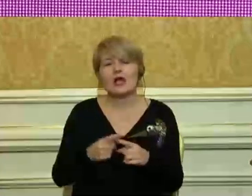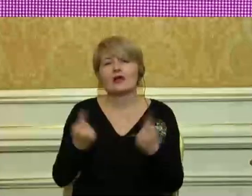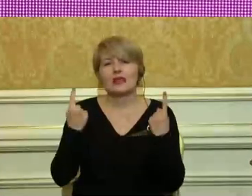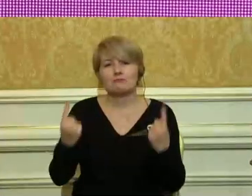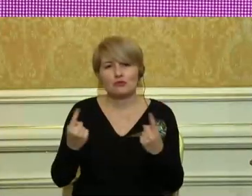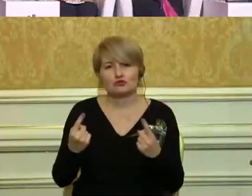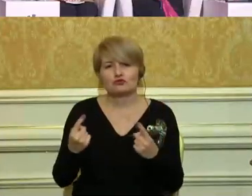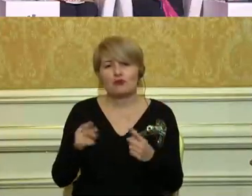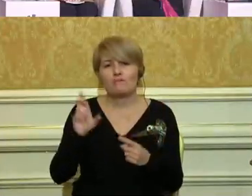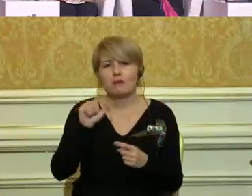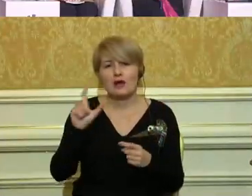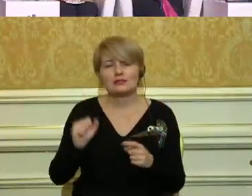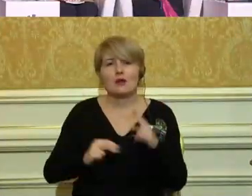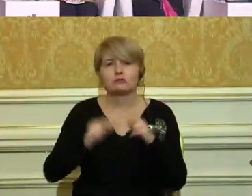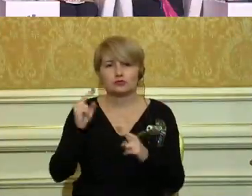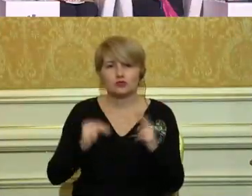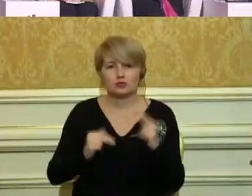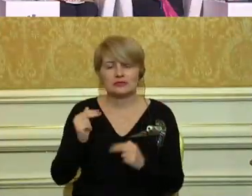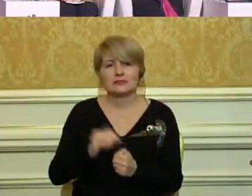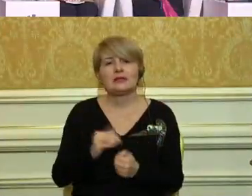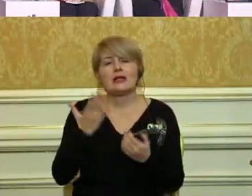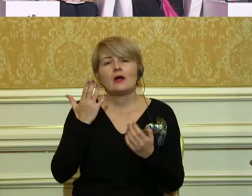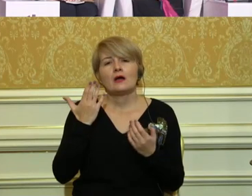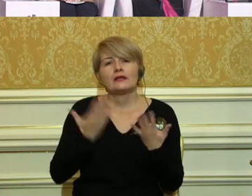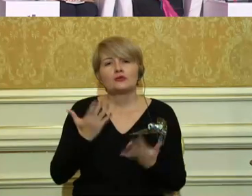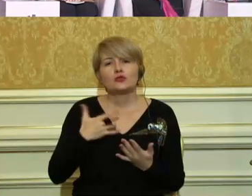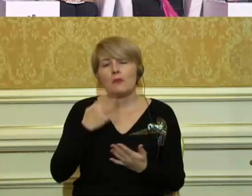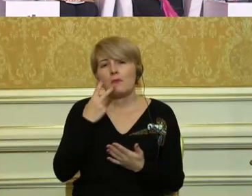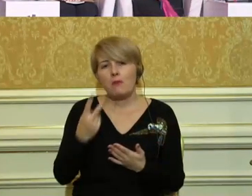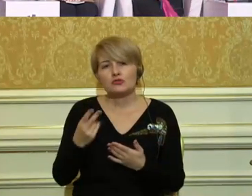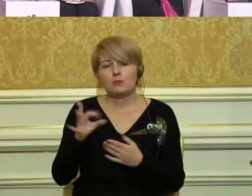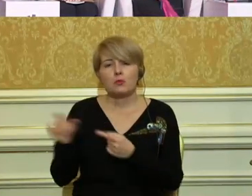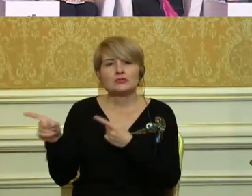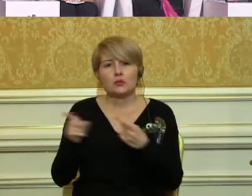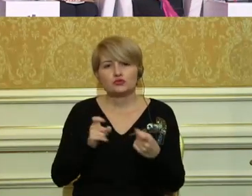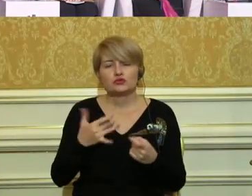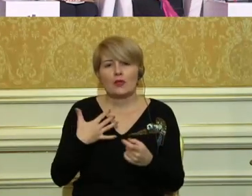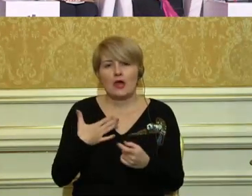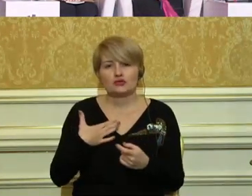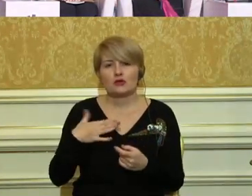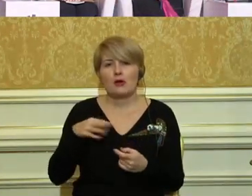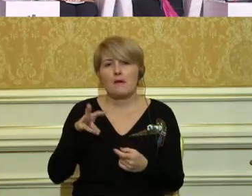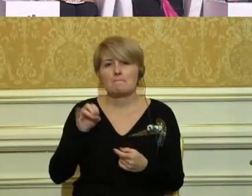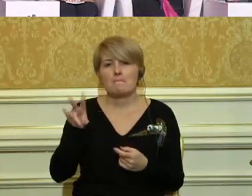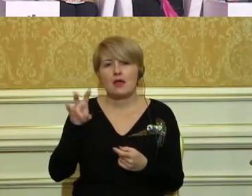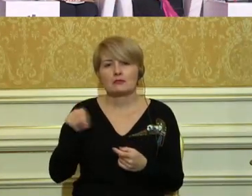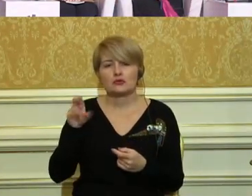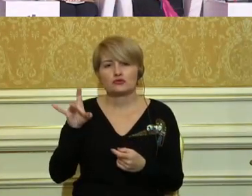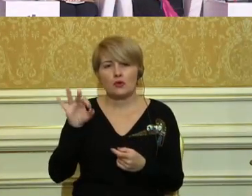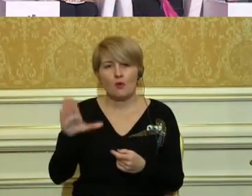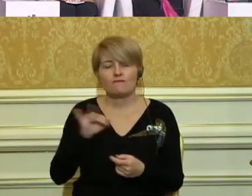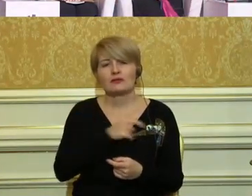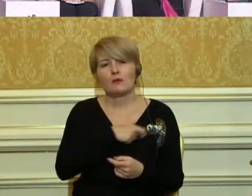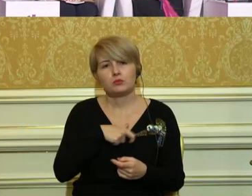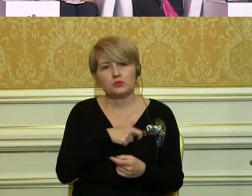self-governance, that's a basis for future country. So we're talking about the involvement of our managers,